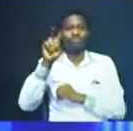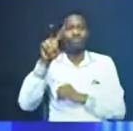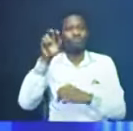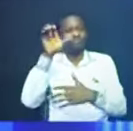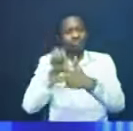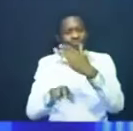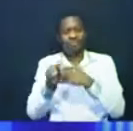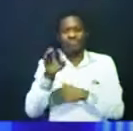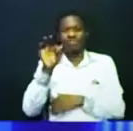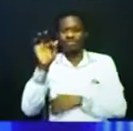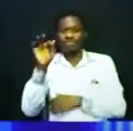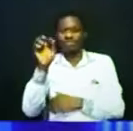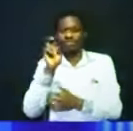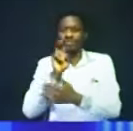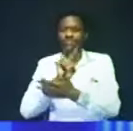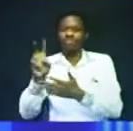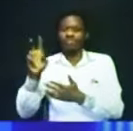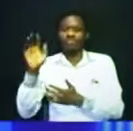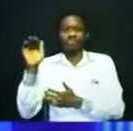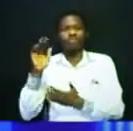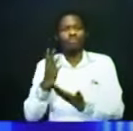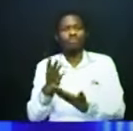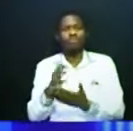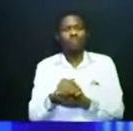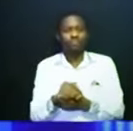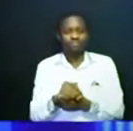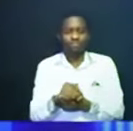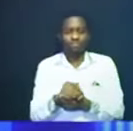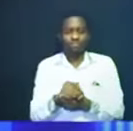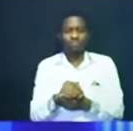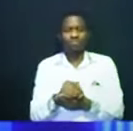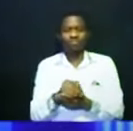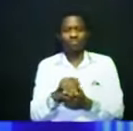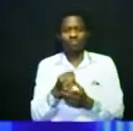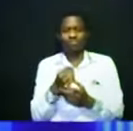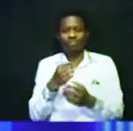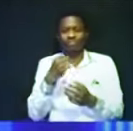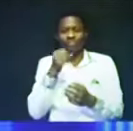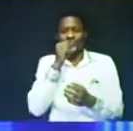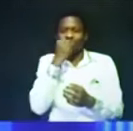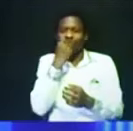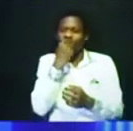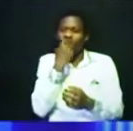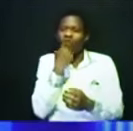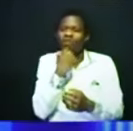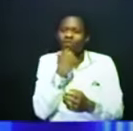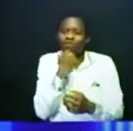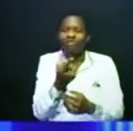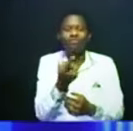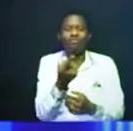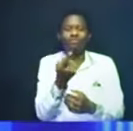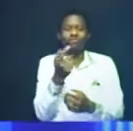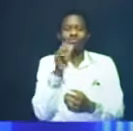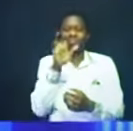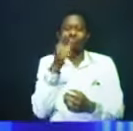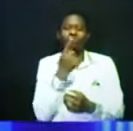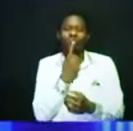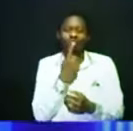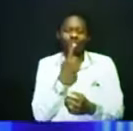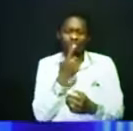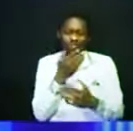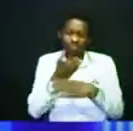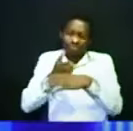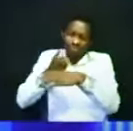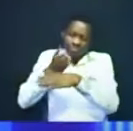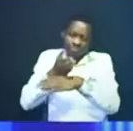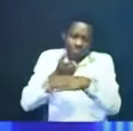Revelation 19:15. Coming out of his mouth is a sharp sword with which to strike